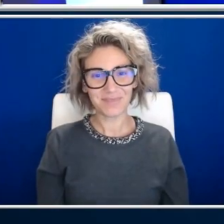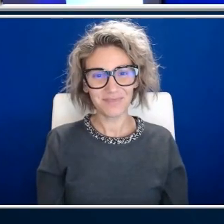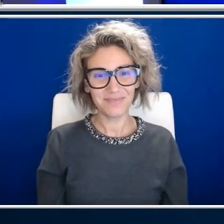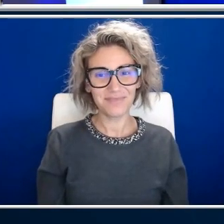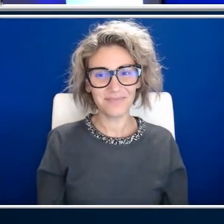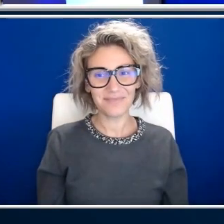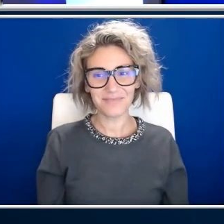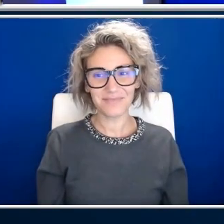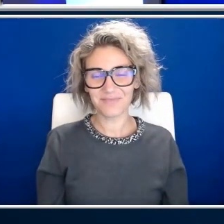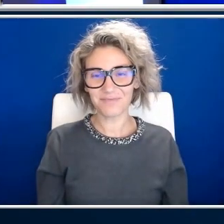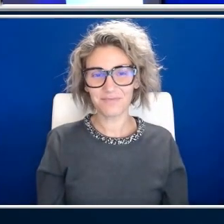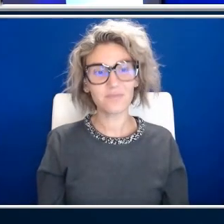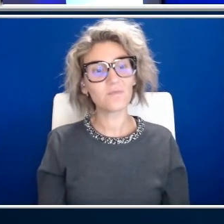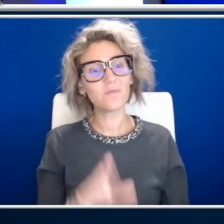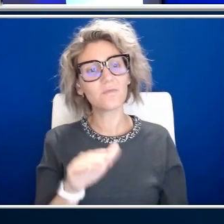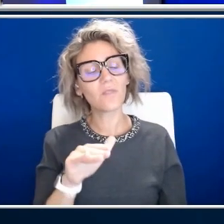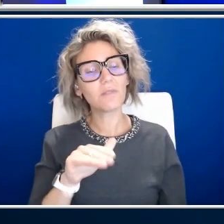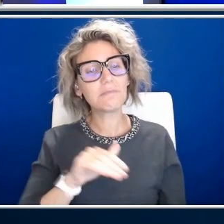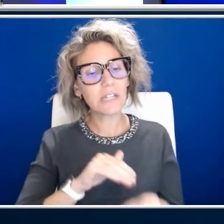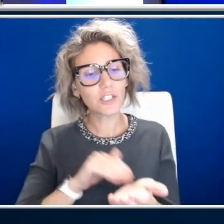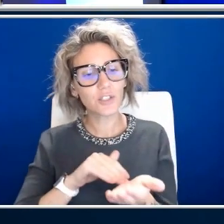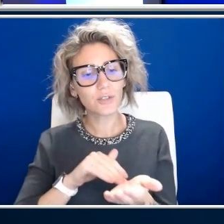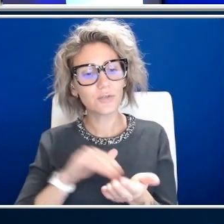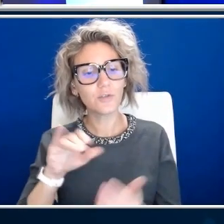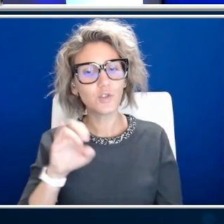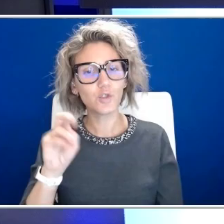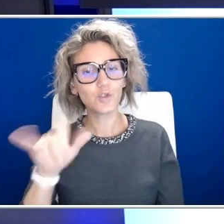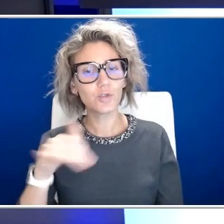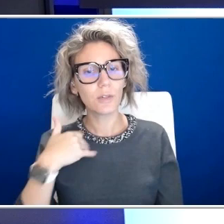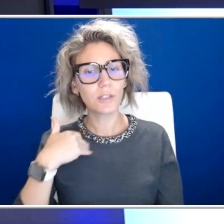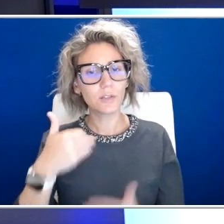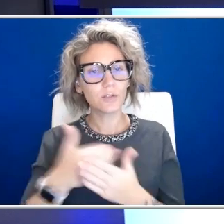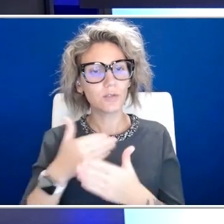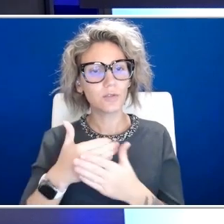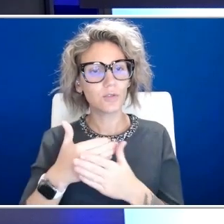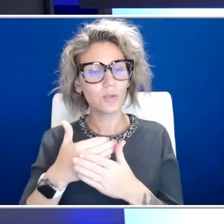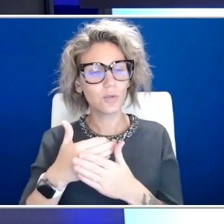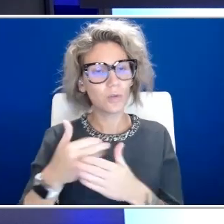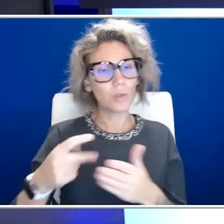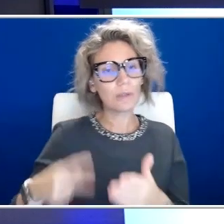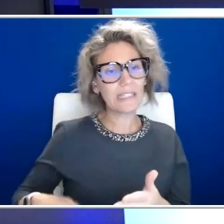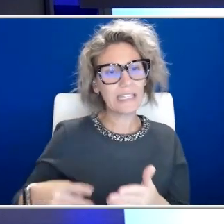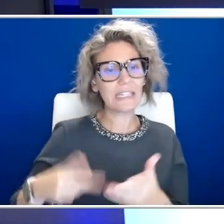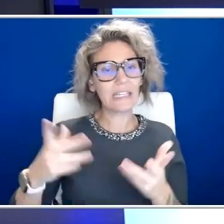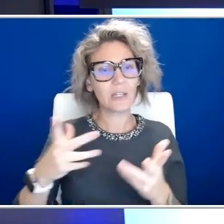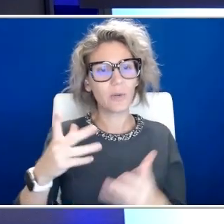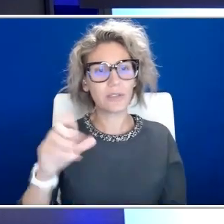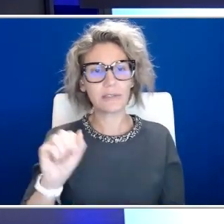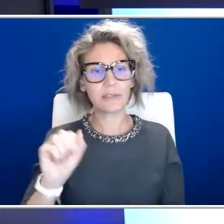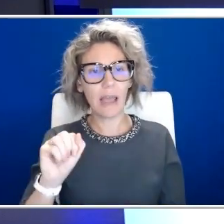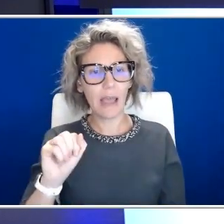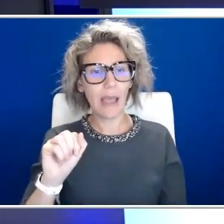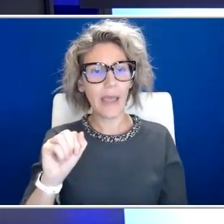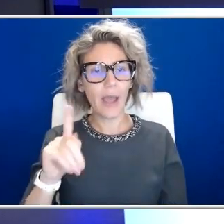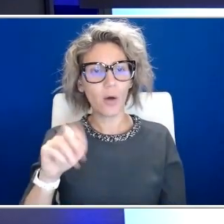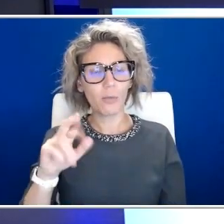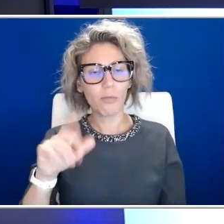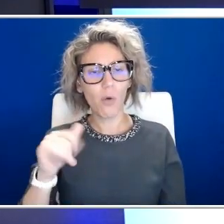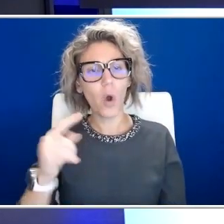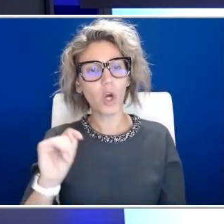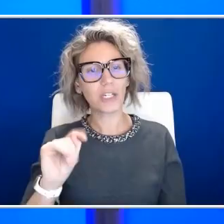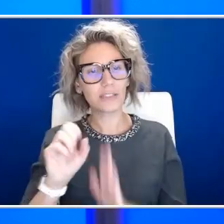So Dr. Gupta, Joey has this new kidney. So where does his Alport syndrome stand at this point?